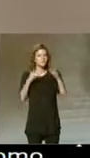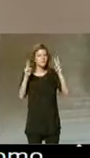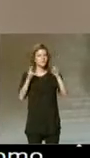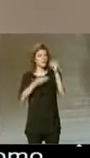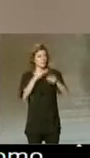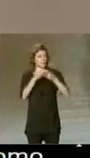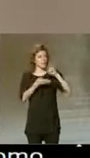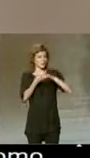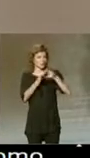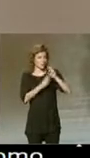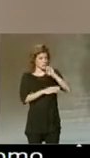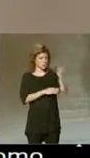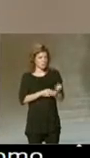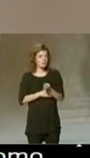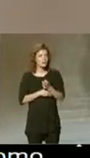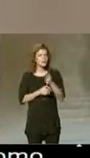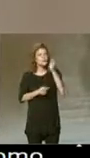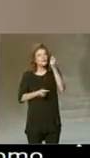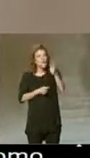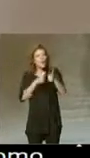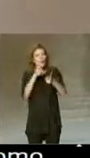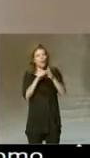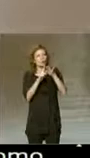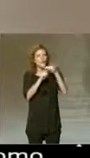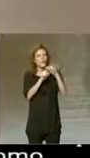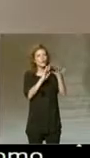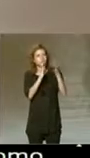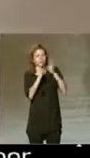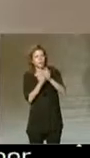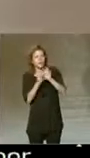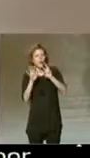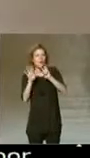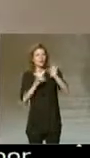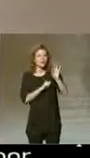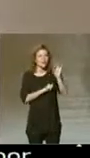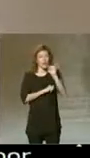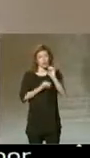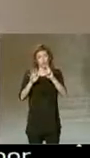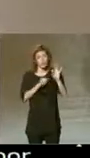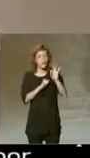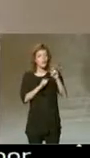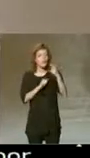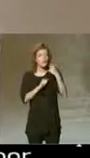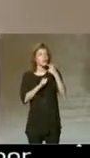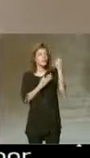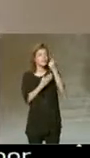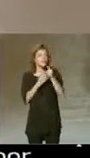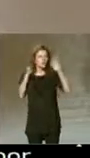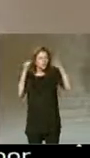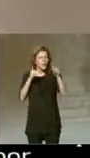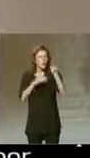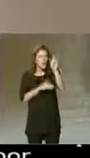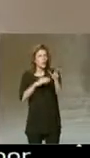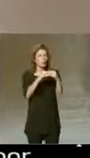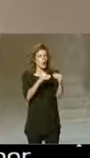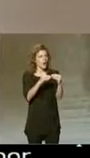attendees. Regarding those who use the systems, things have changed. In the 1980s, we used to set